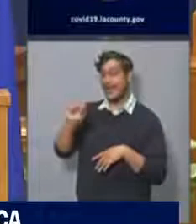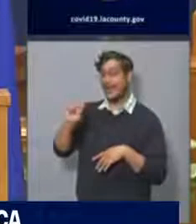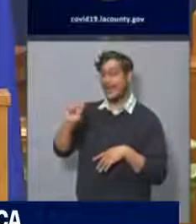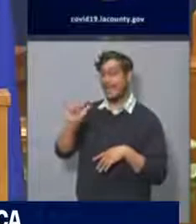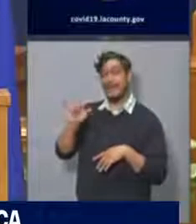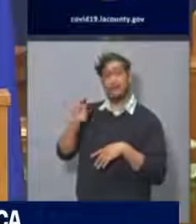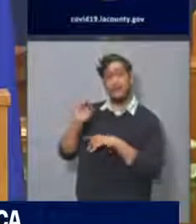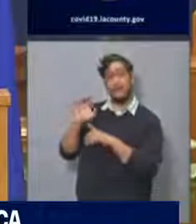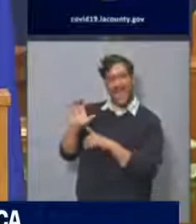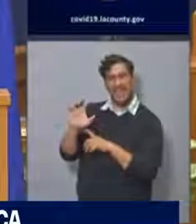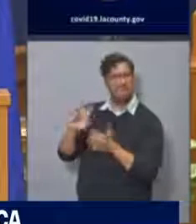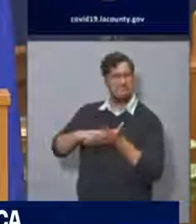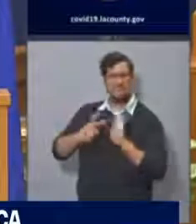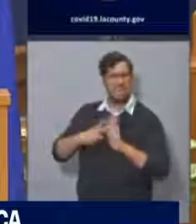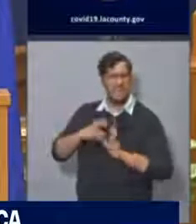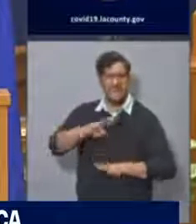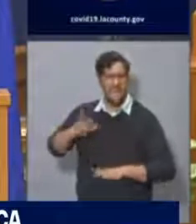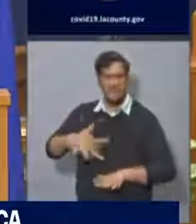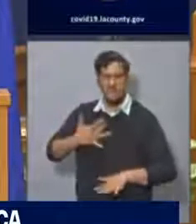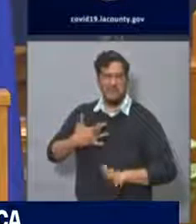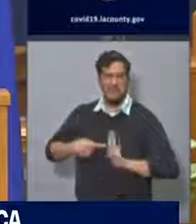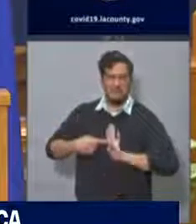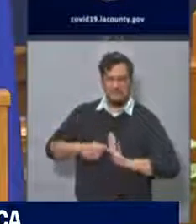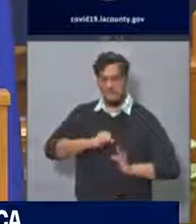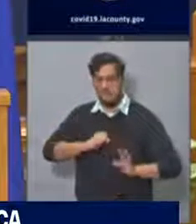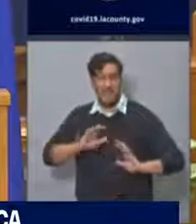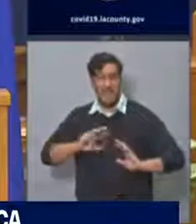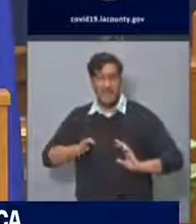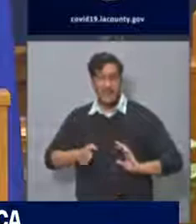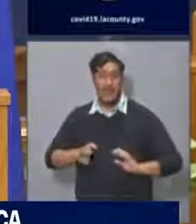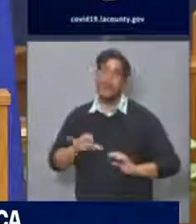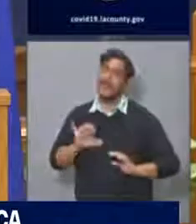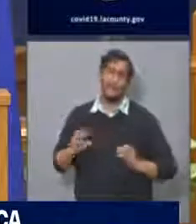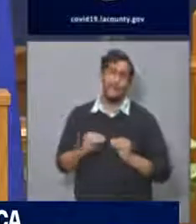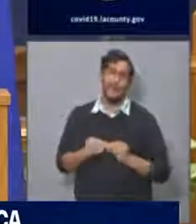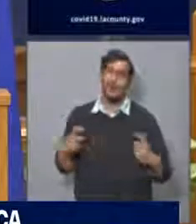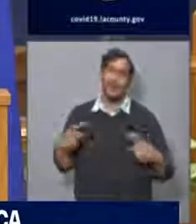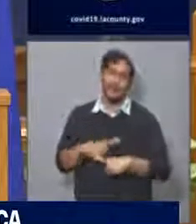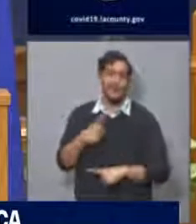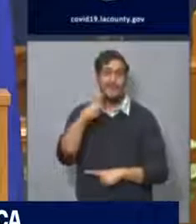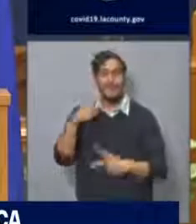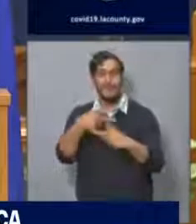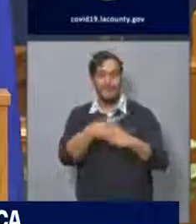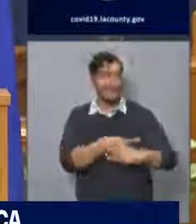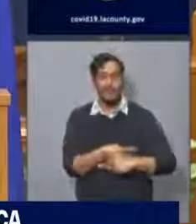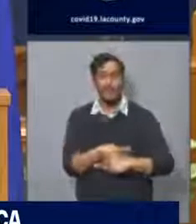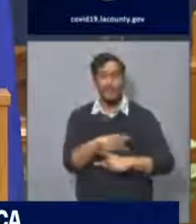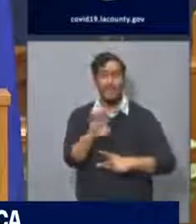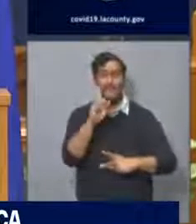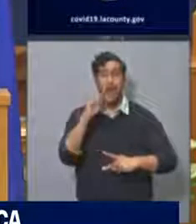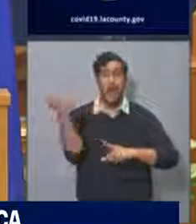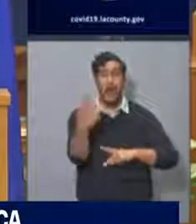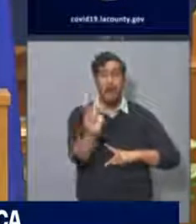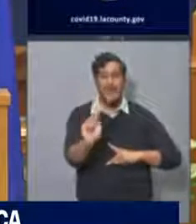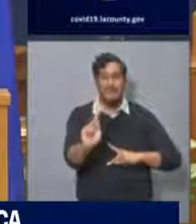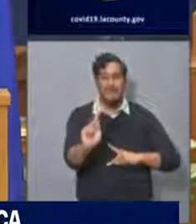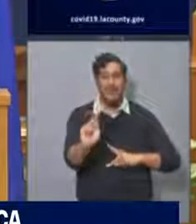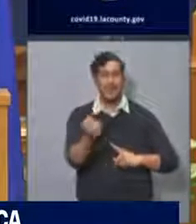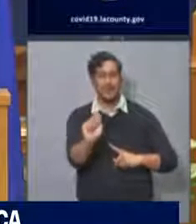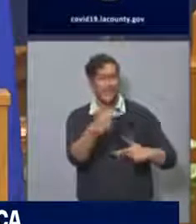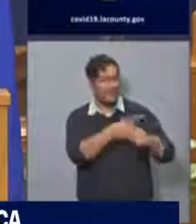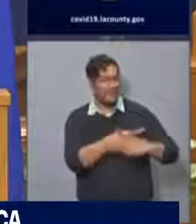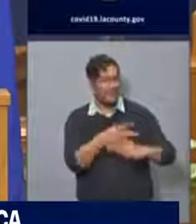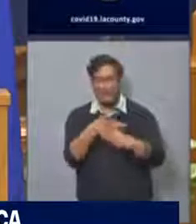it's really even harder to tease out. It gets so complicated to figure out for everybody what